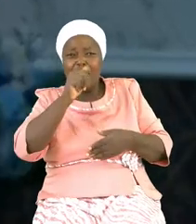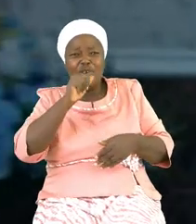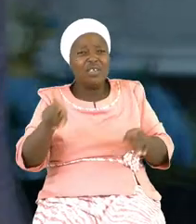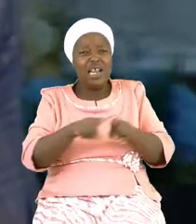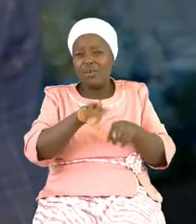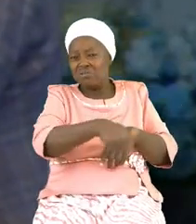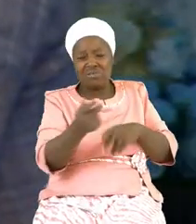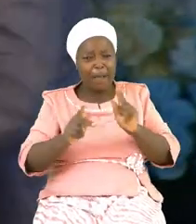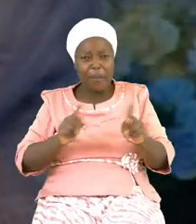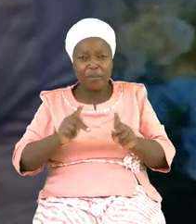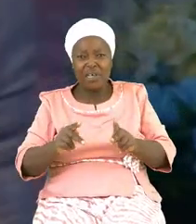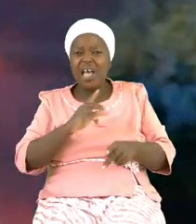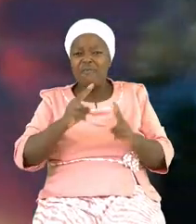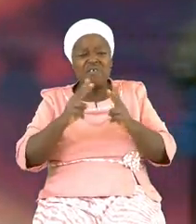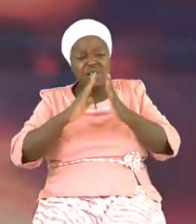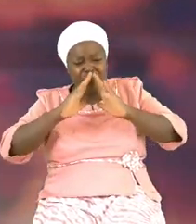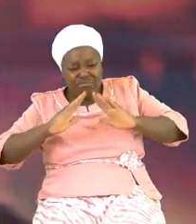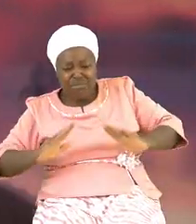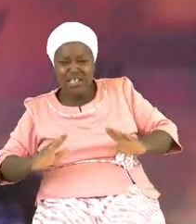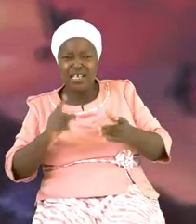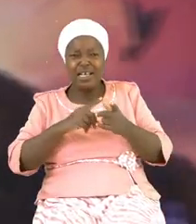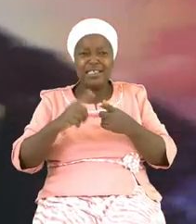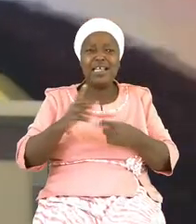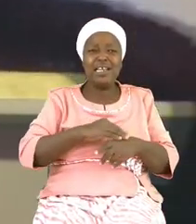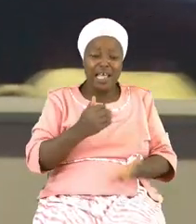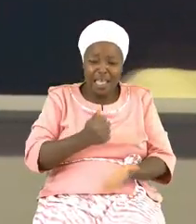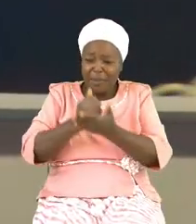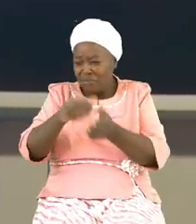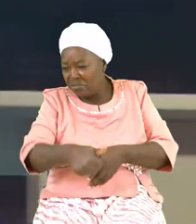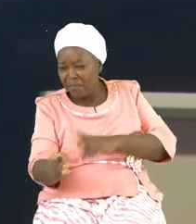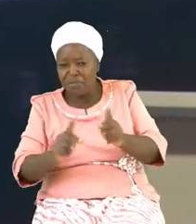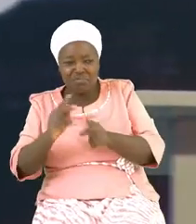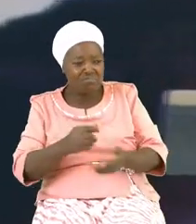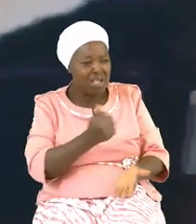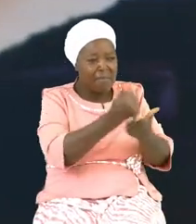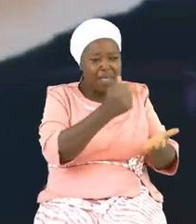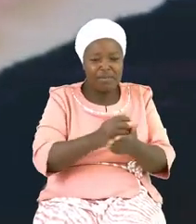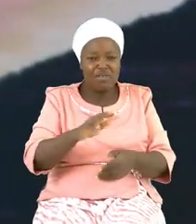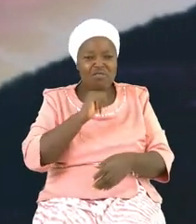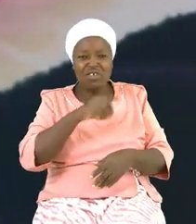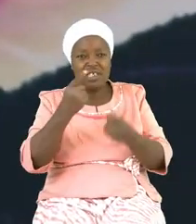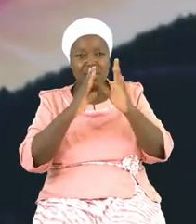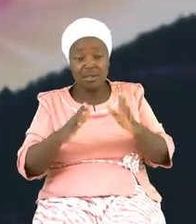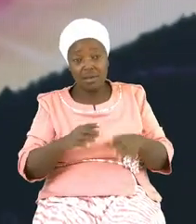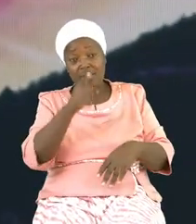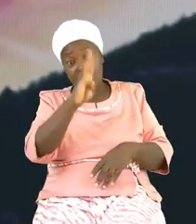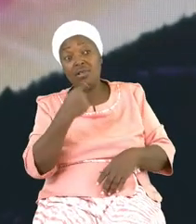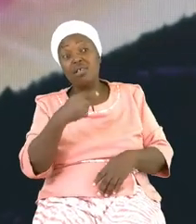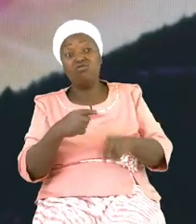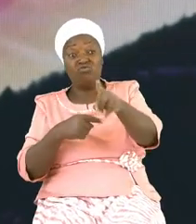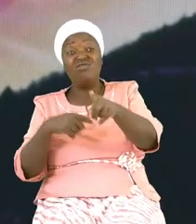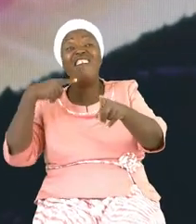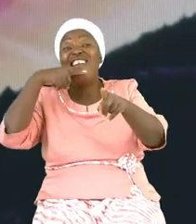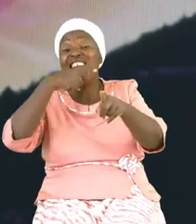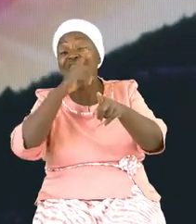I'm gentle, I help other people, I'm not a sinner. God says, you're a liar. All have sinned and